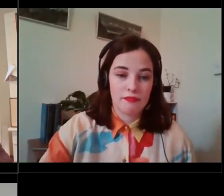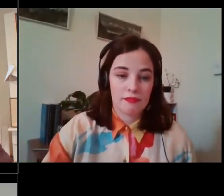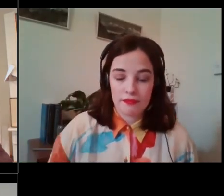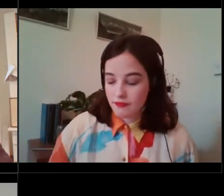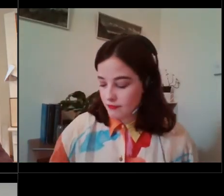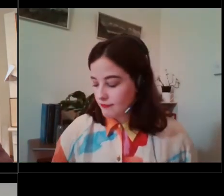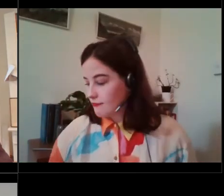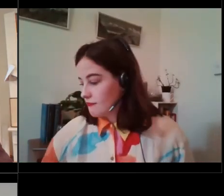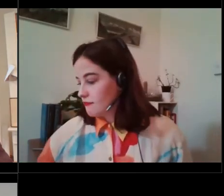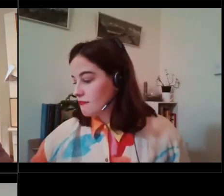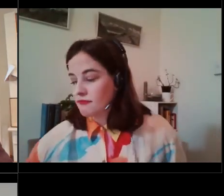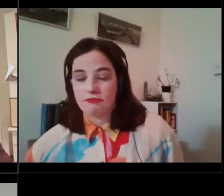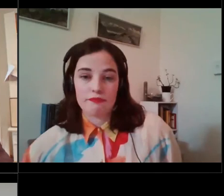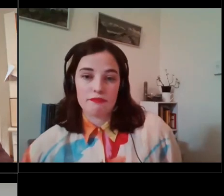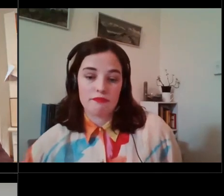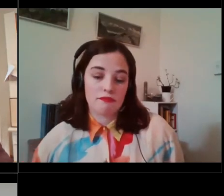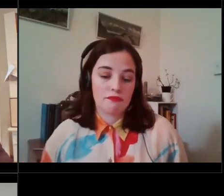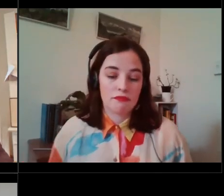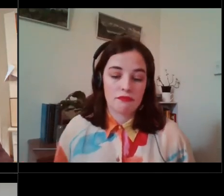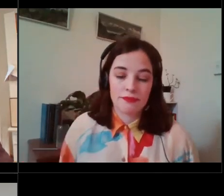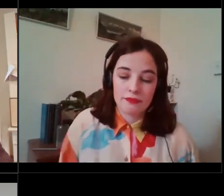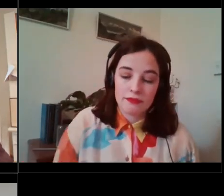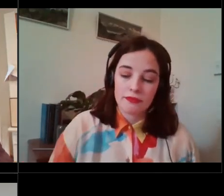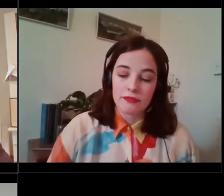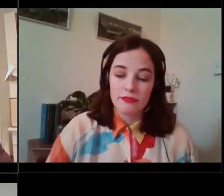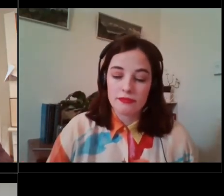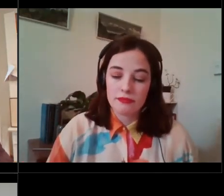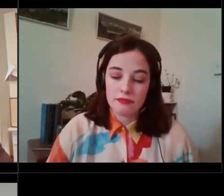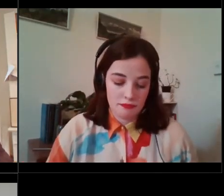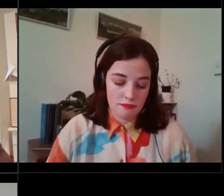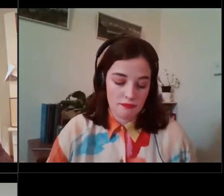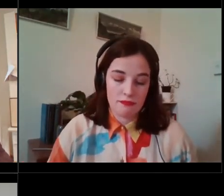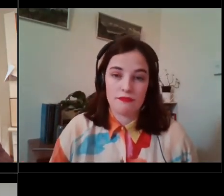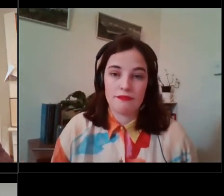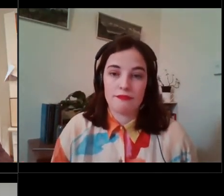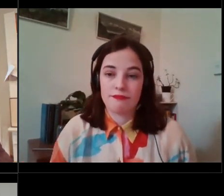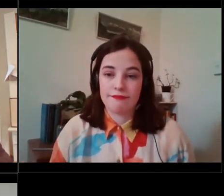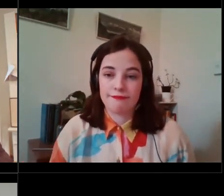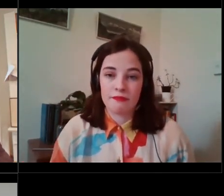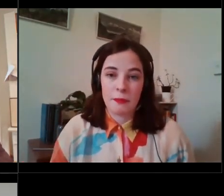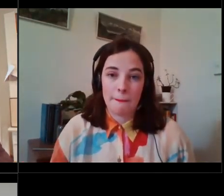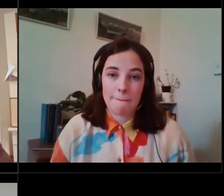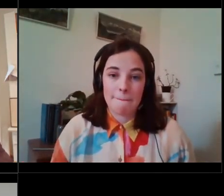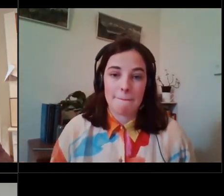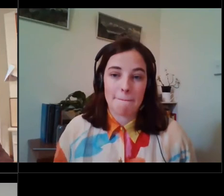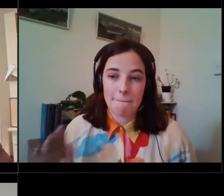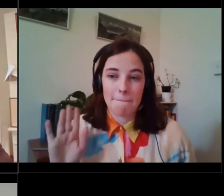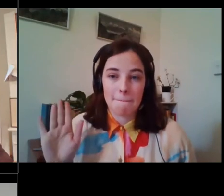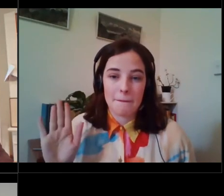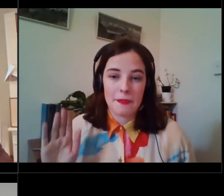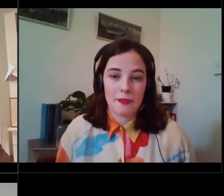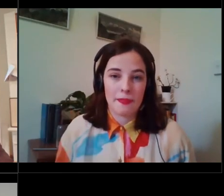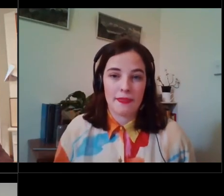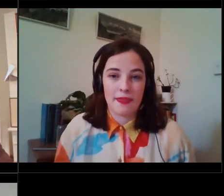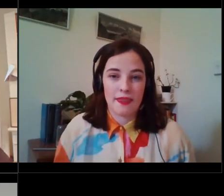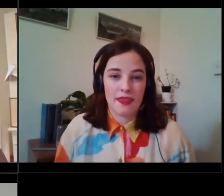are on it, the retailers are on it, and I'll be championing that back to the officers at Wellington City Council. Get in